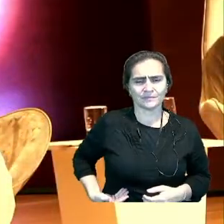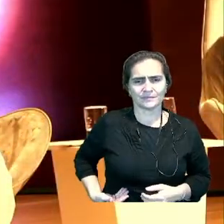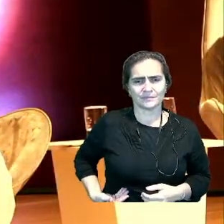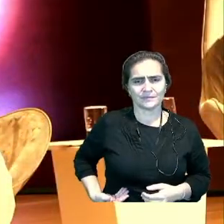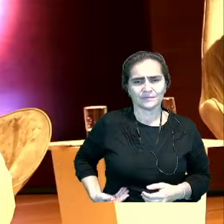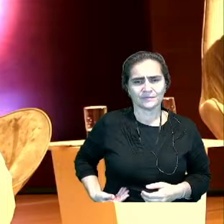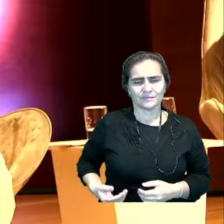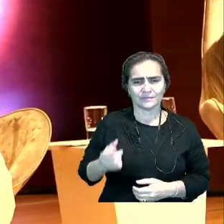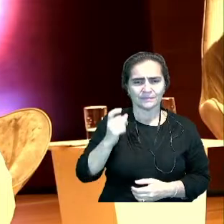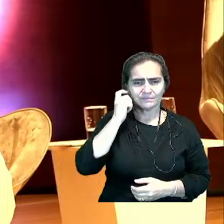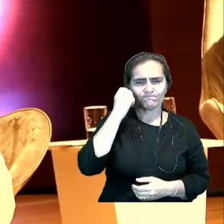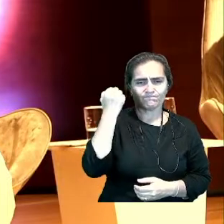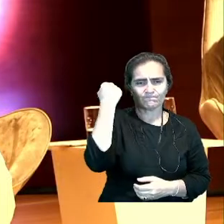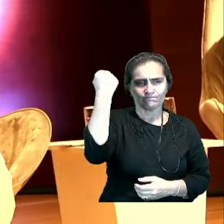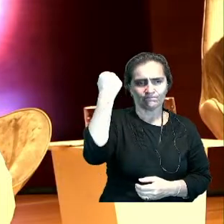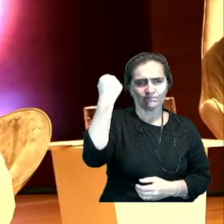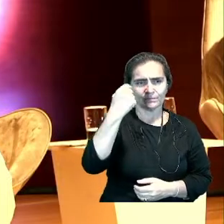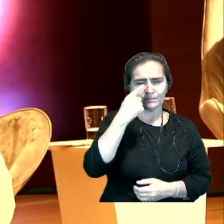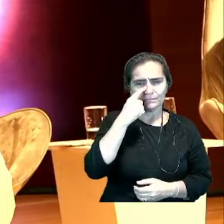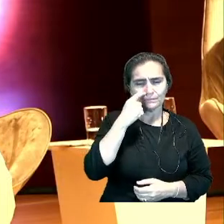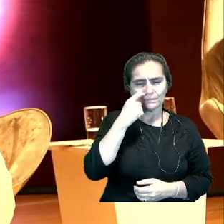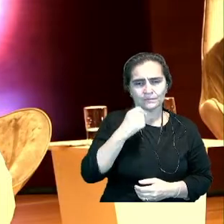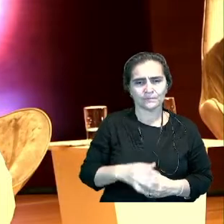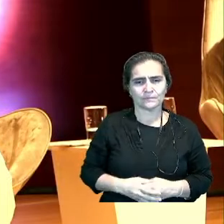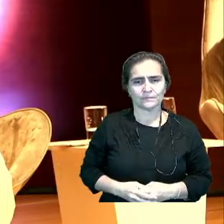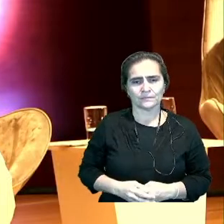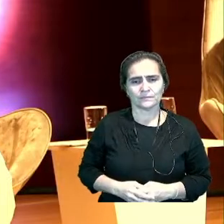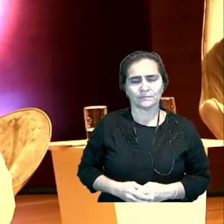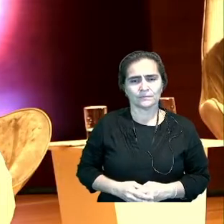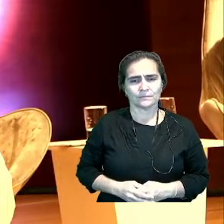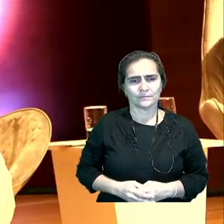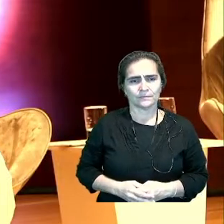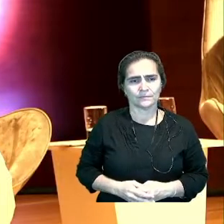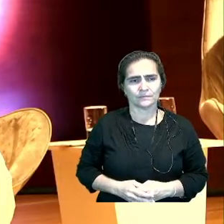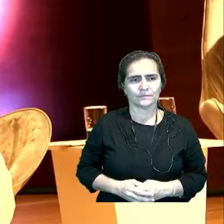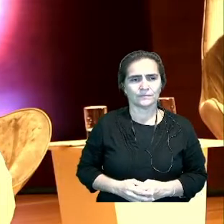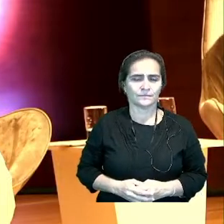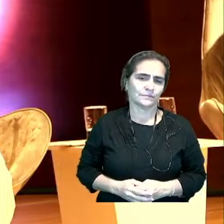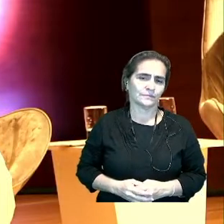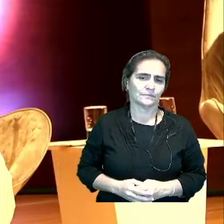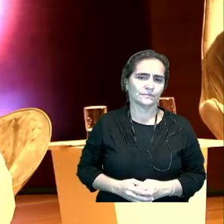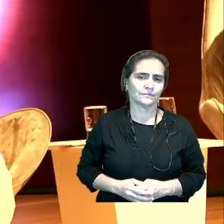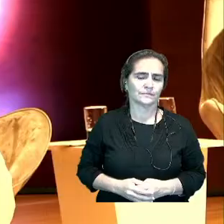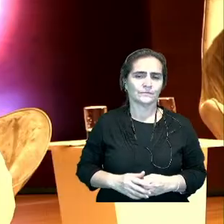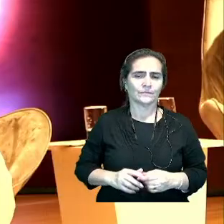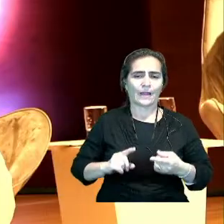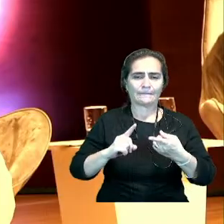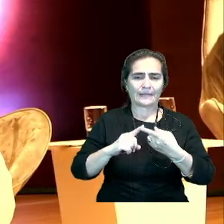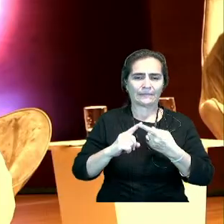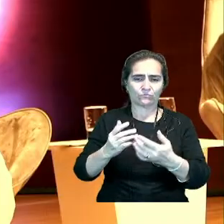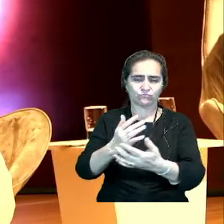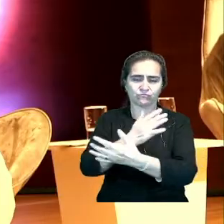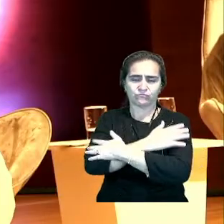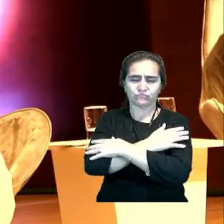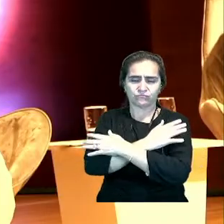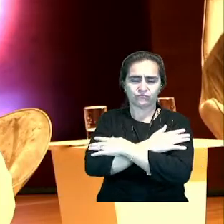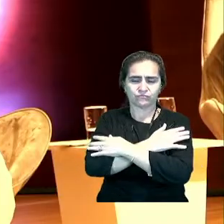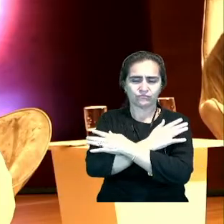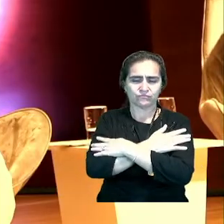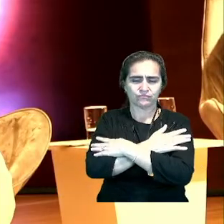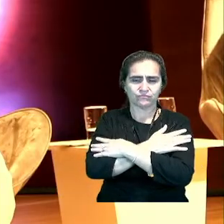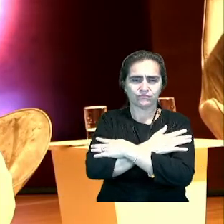first have to give you very warm fraternal greetings from Secretary General,